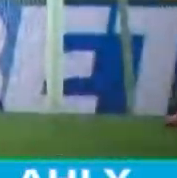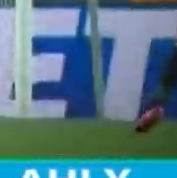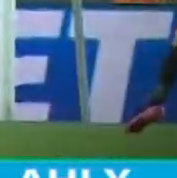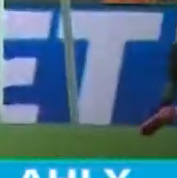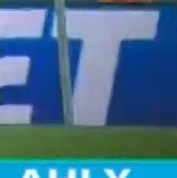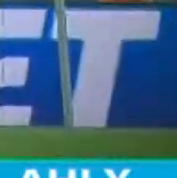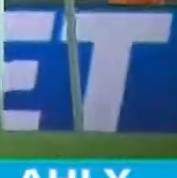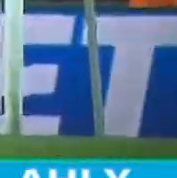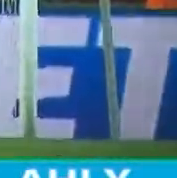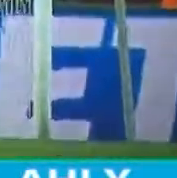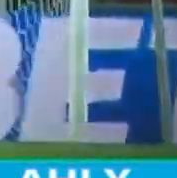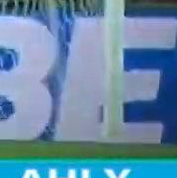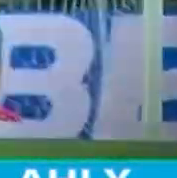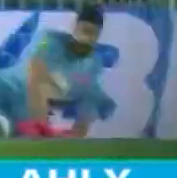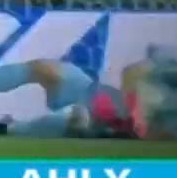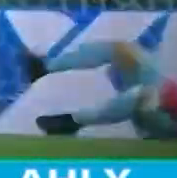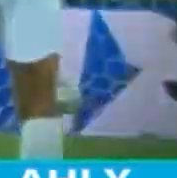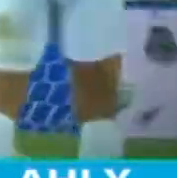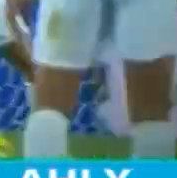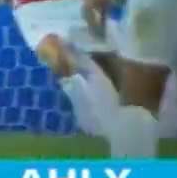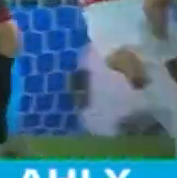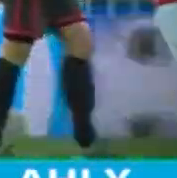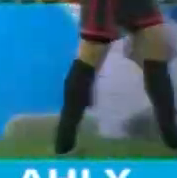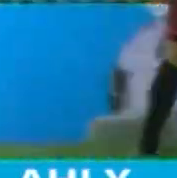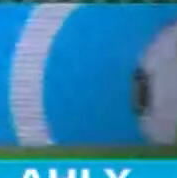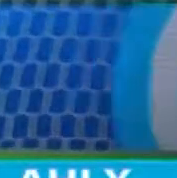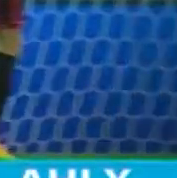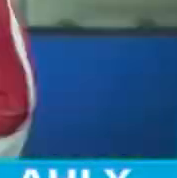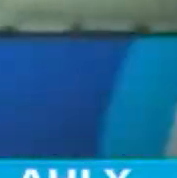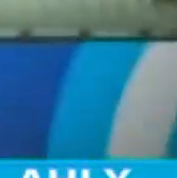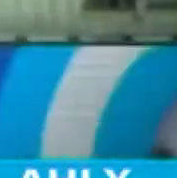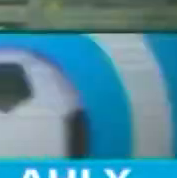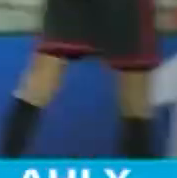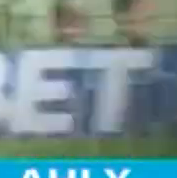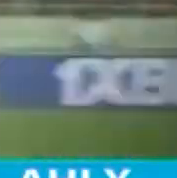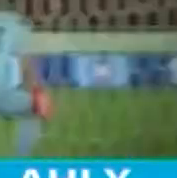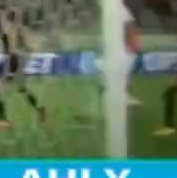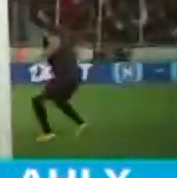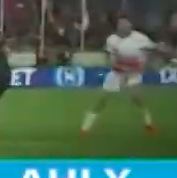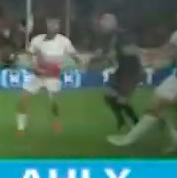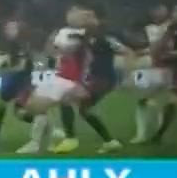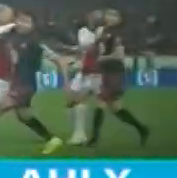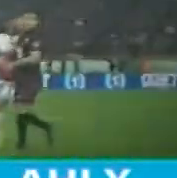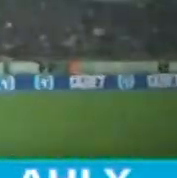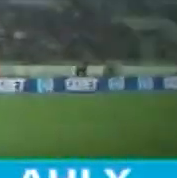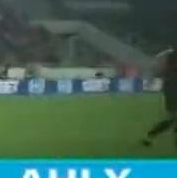Saturday, 17th October 2020, Wydad Casablanca hosts Al Ahly.